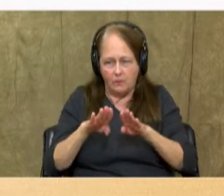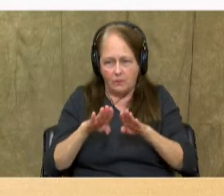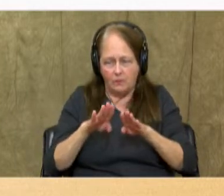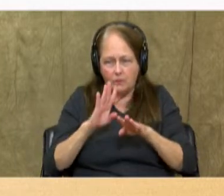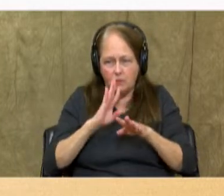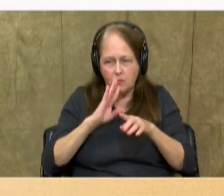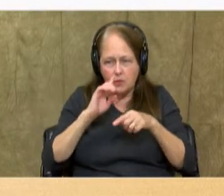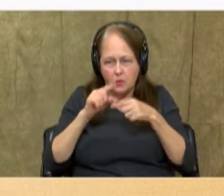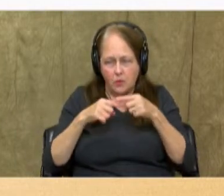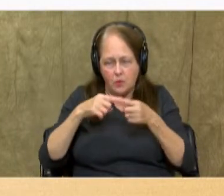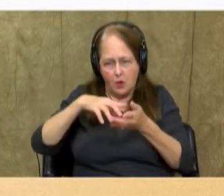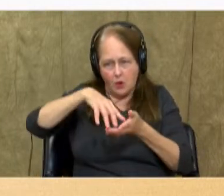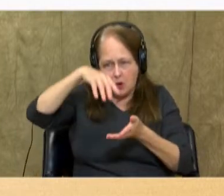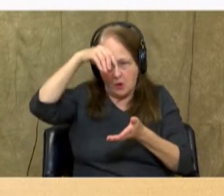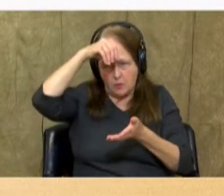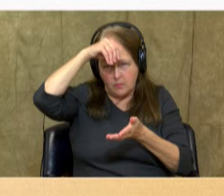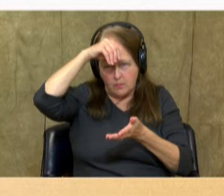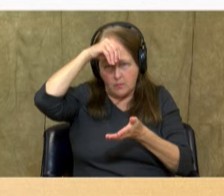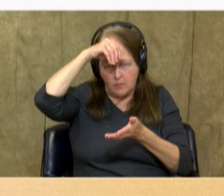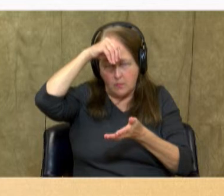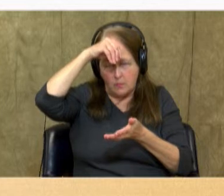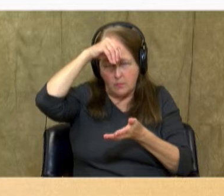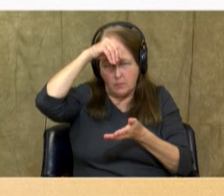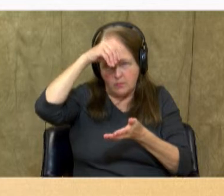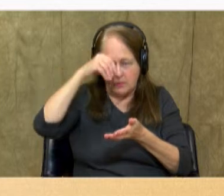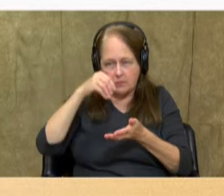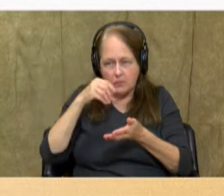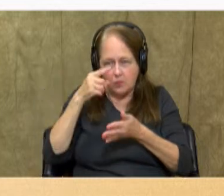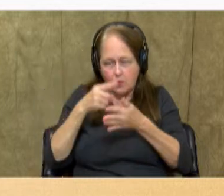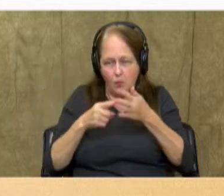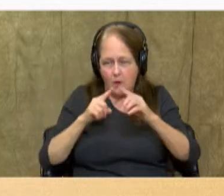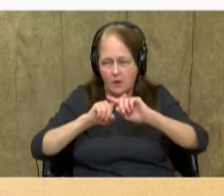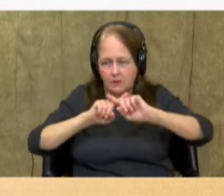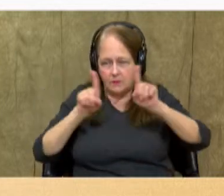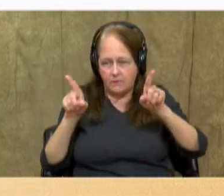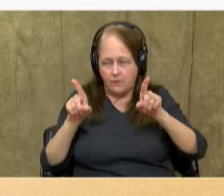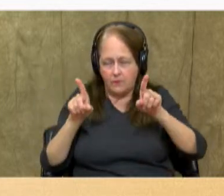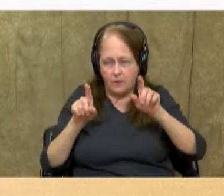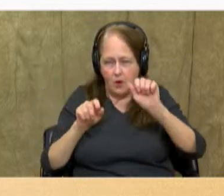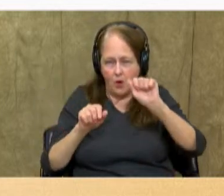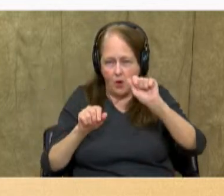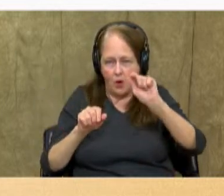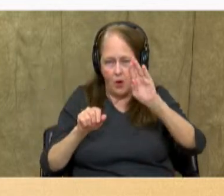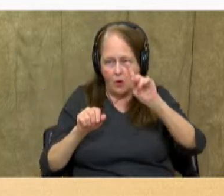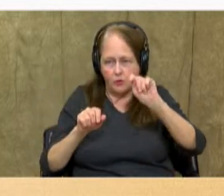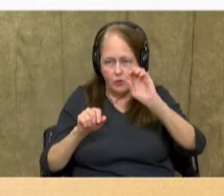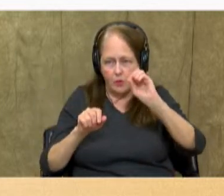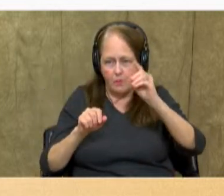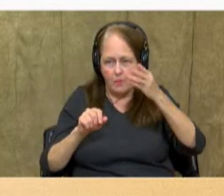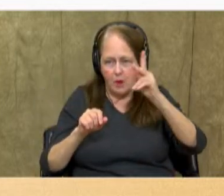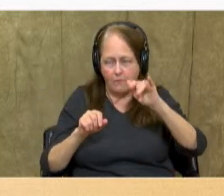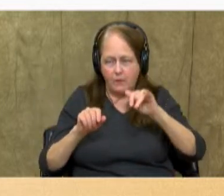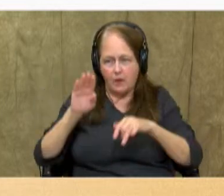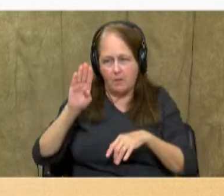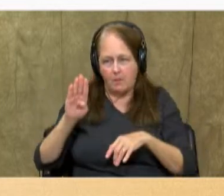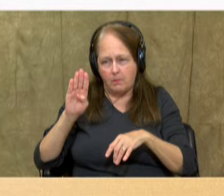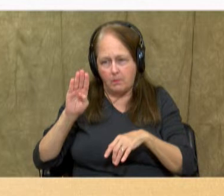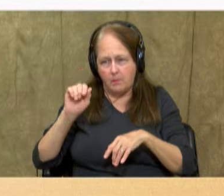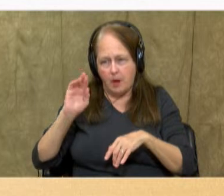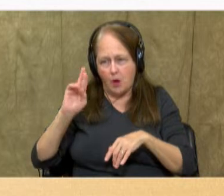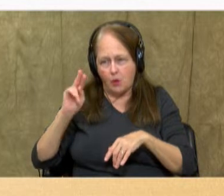let's focus on what we've learned so far. What's the difference between an autobiography and a